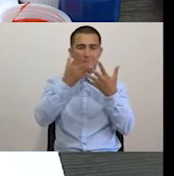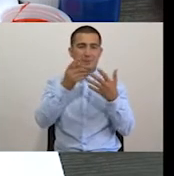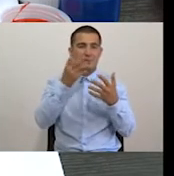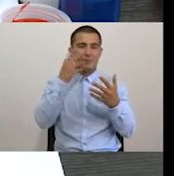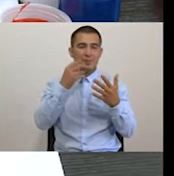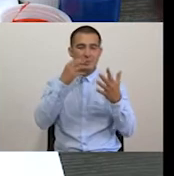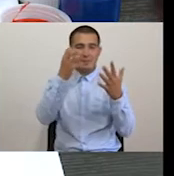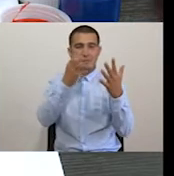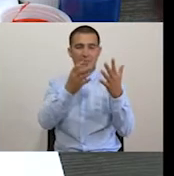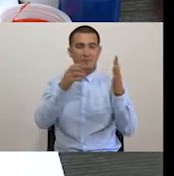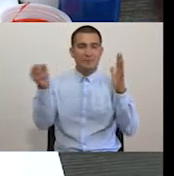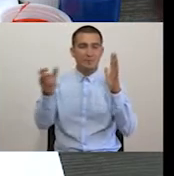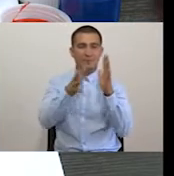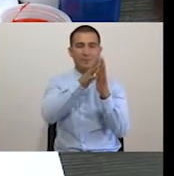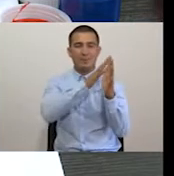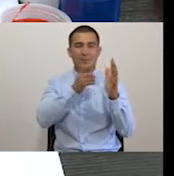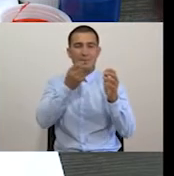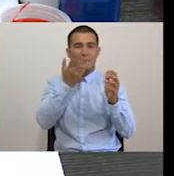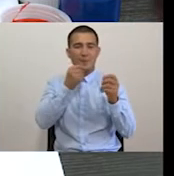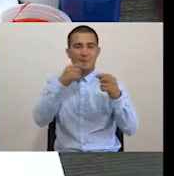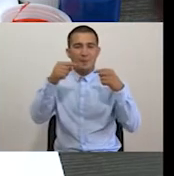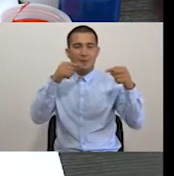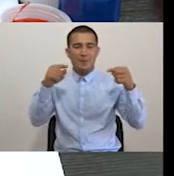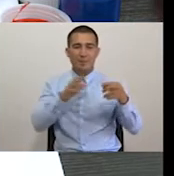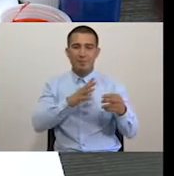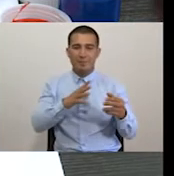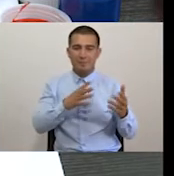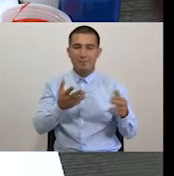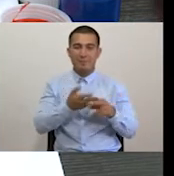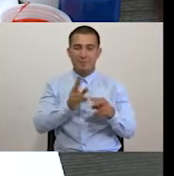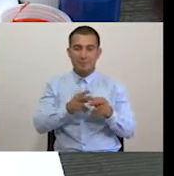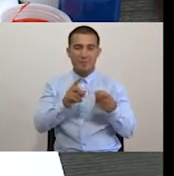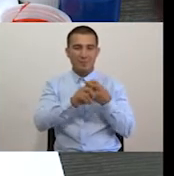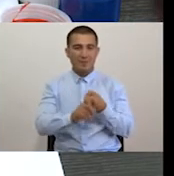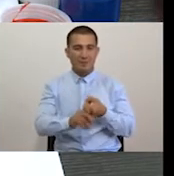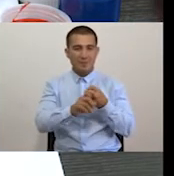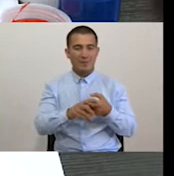yorqinroq ko'rinadi. Mana bu olmaning tag qismiga qarab buni bilishingiz mumkin.